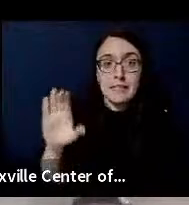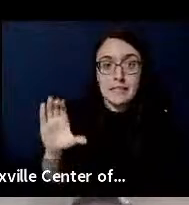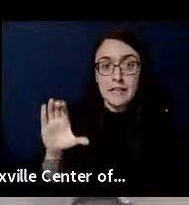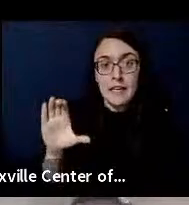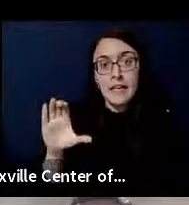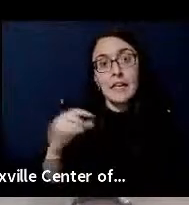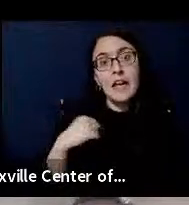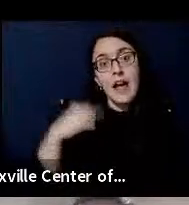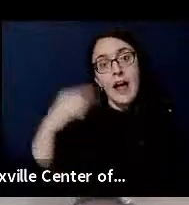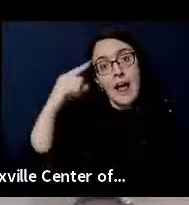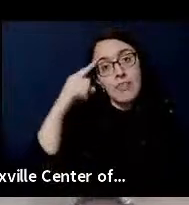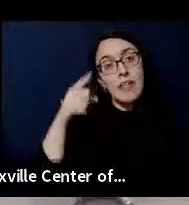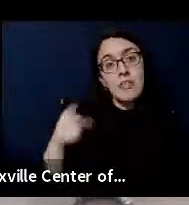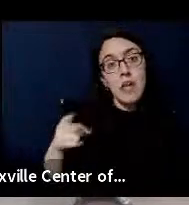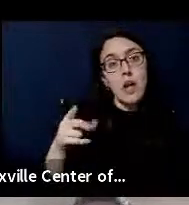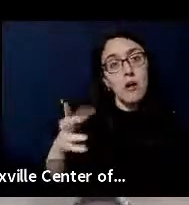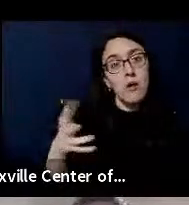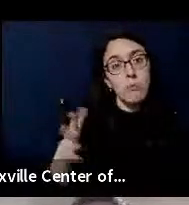pretty